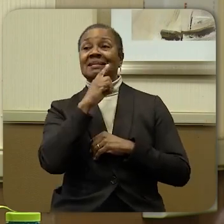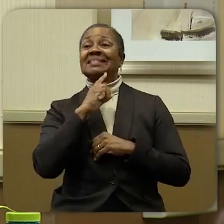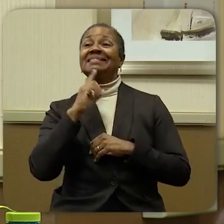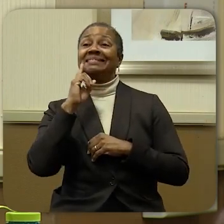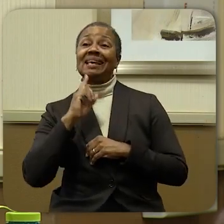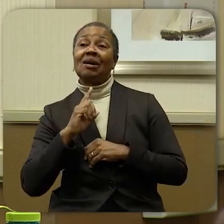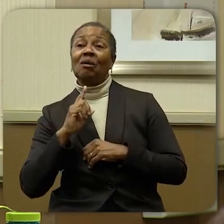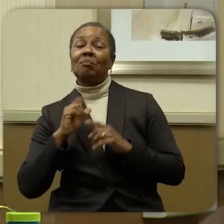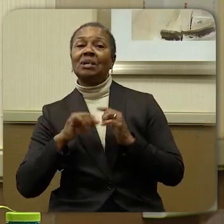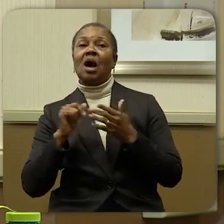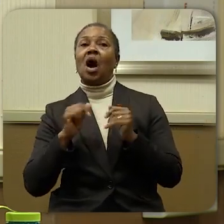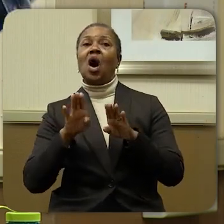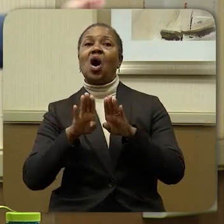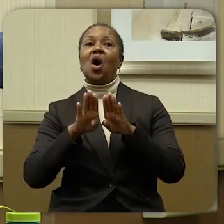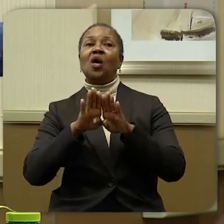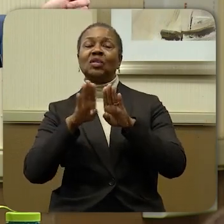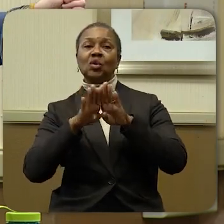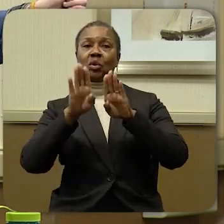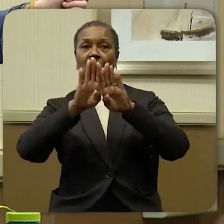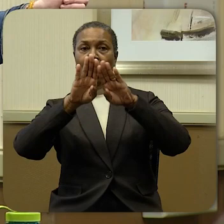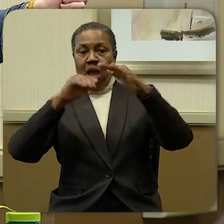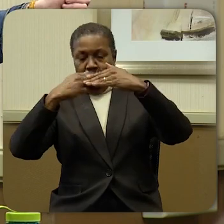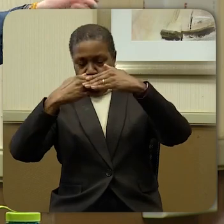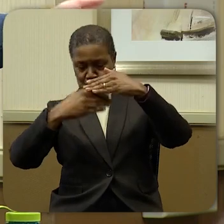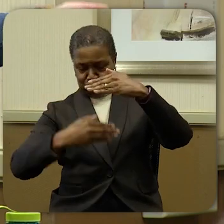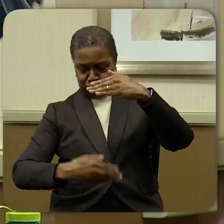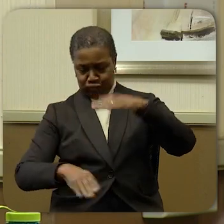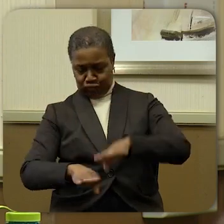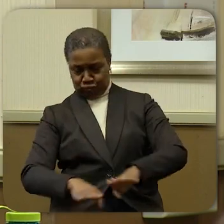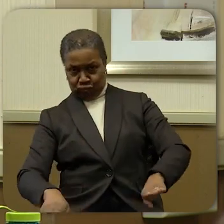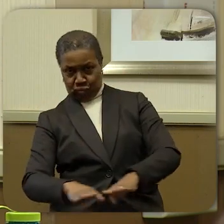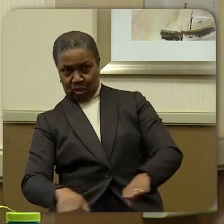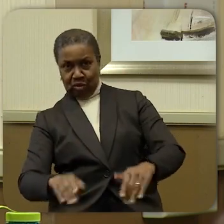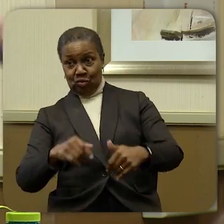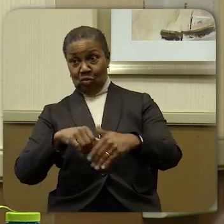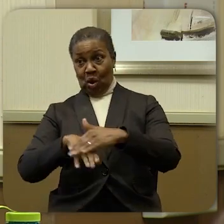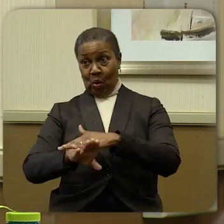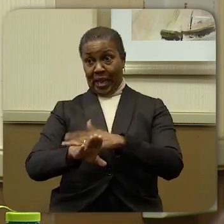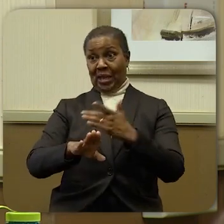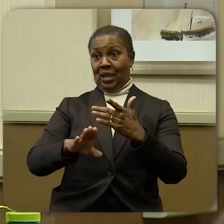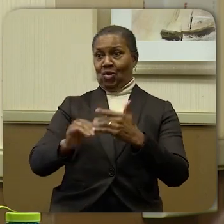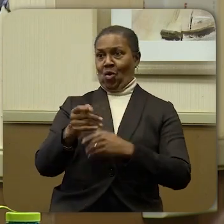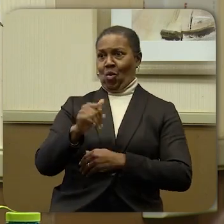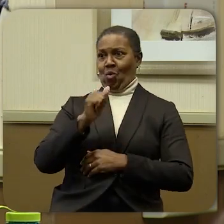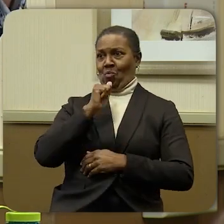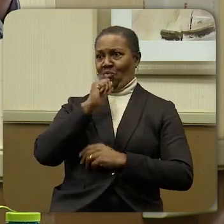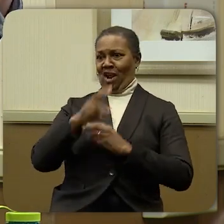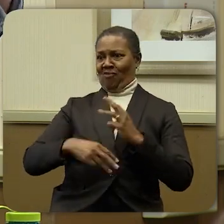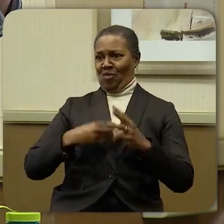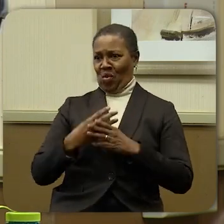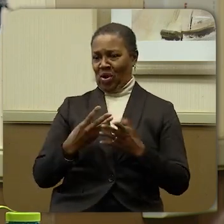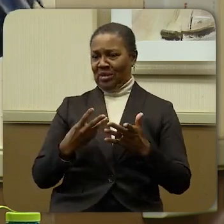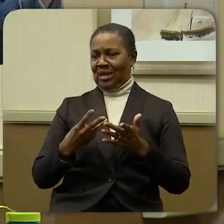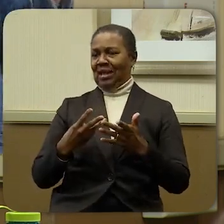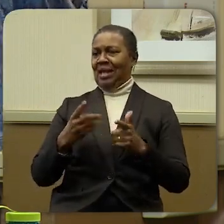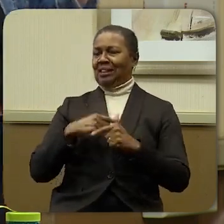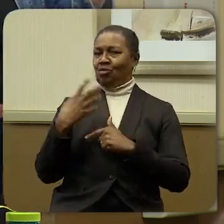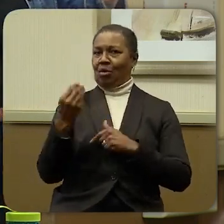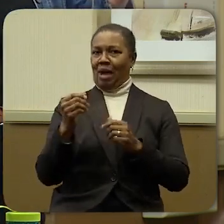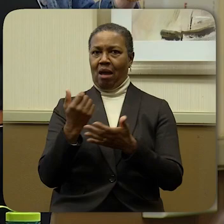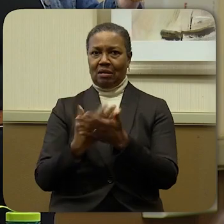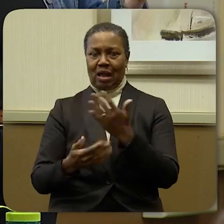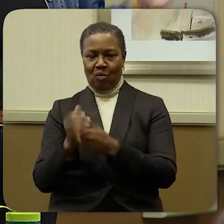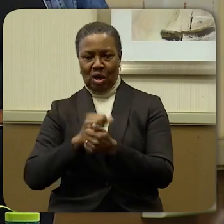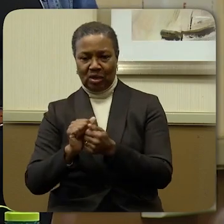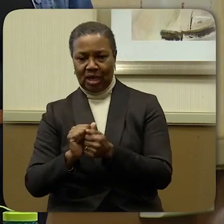like to the ground. So you like kind of go in your own little private world and then come out and share. And your mom was like, this is